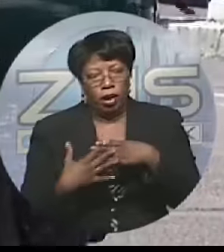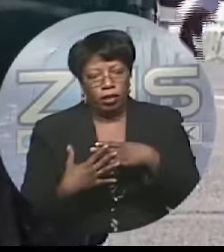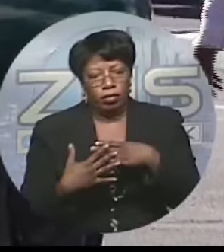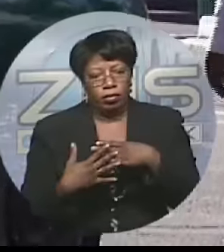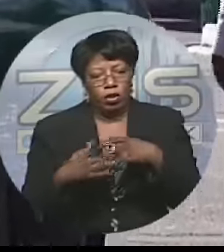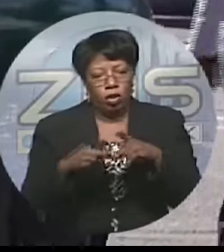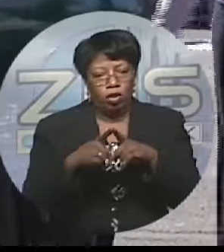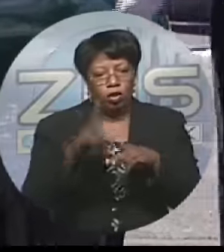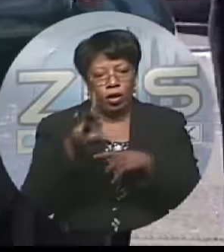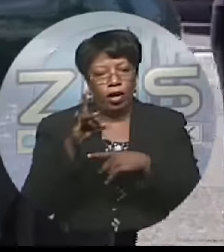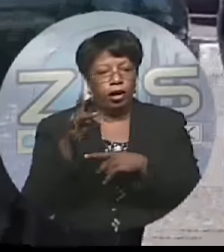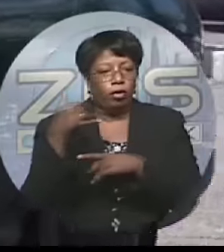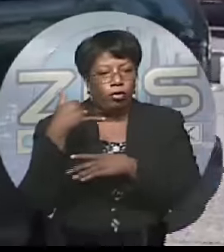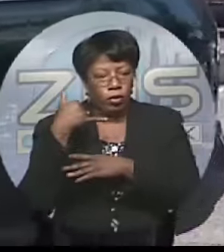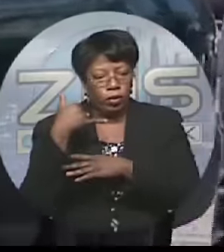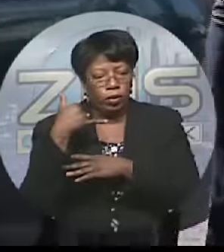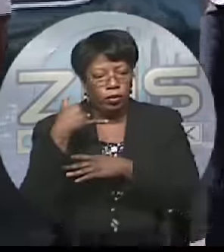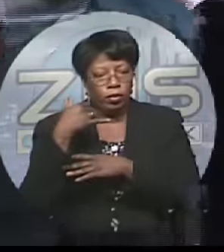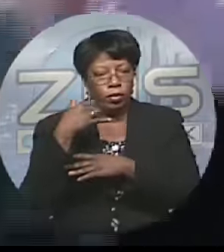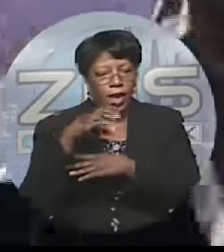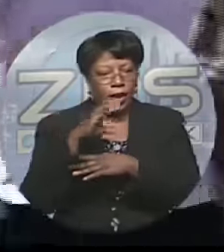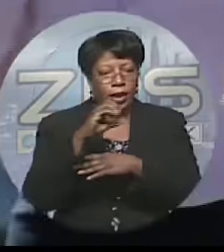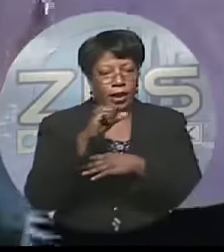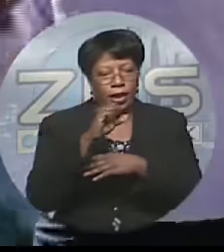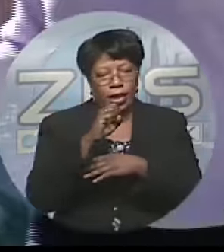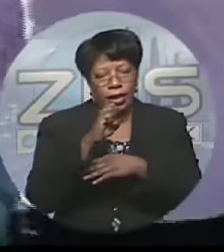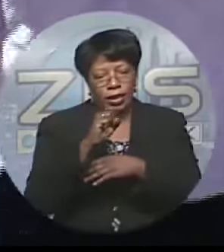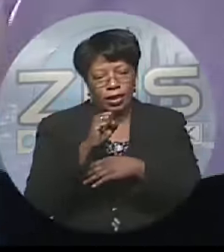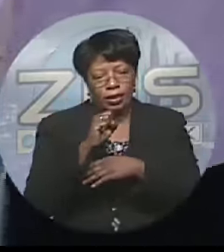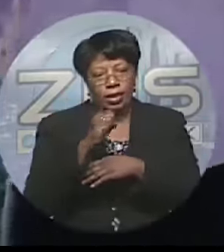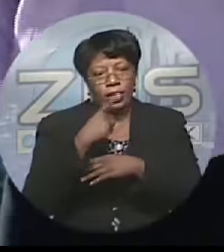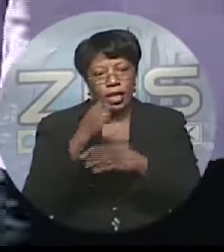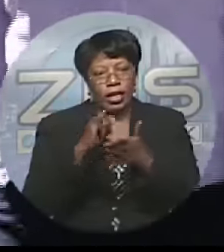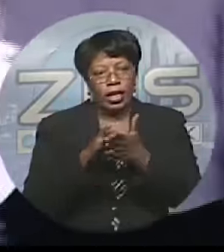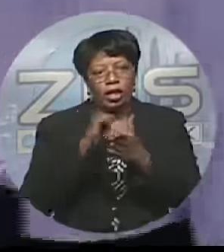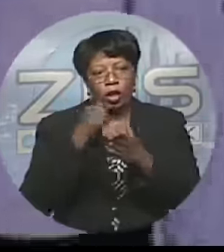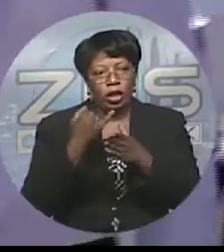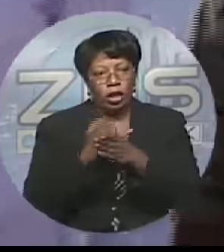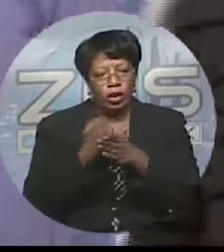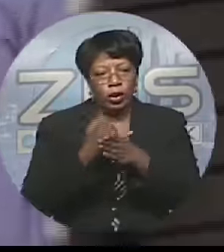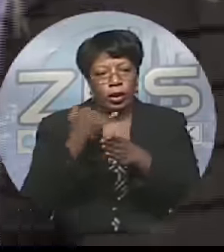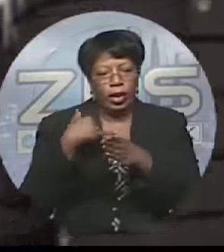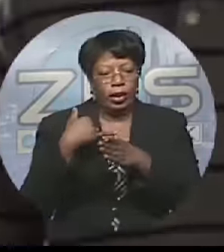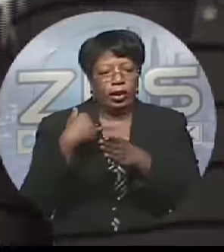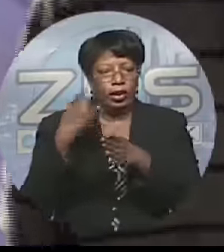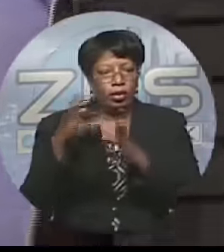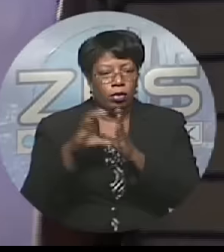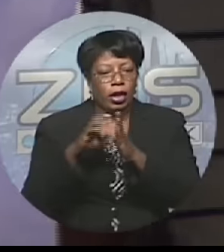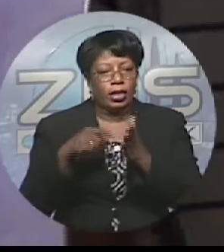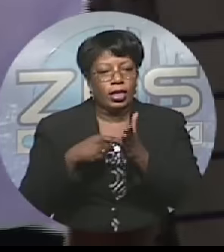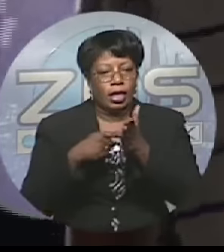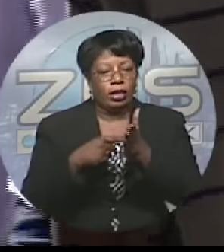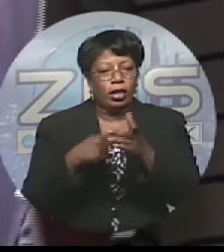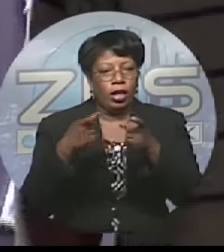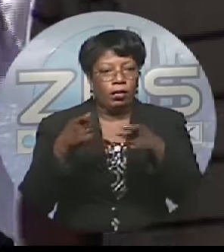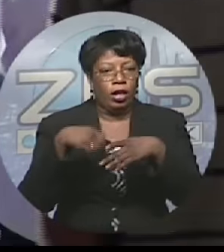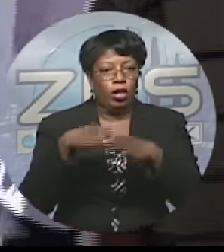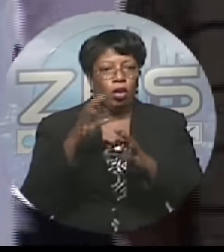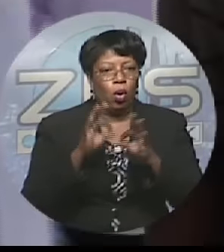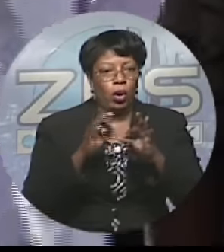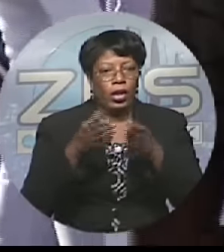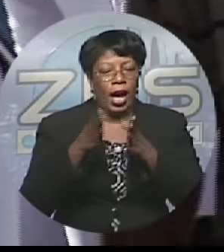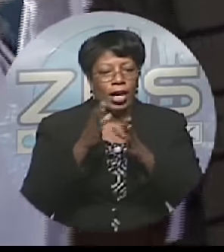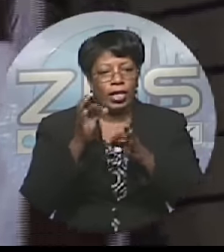of the body and a cell phone case. However, he said he did not include it in the album exhibited in court. When asked by the defense